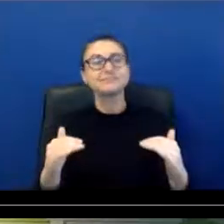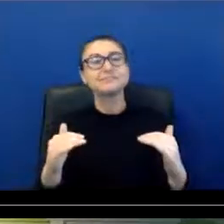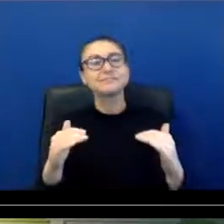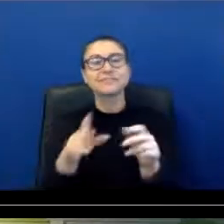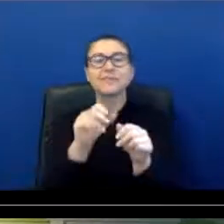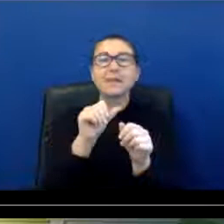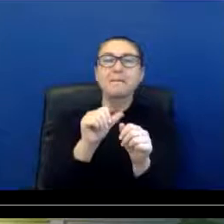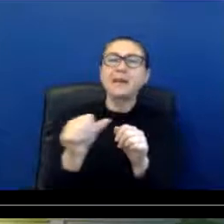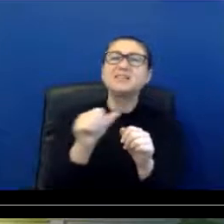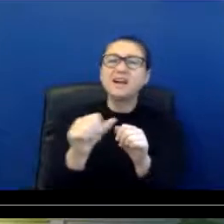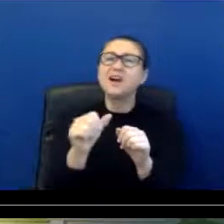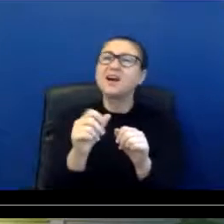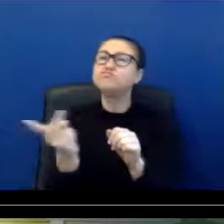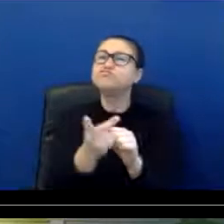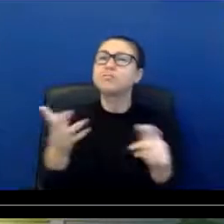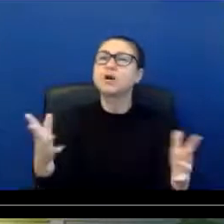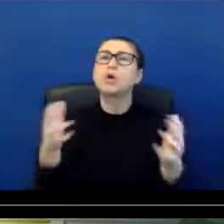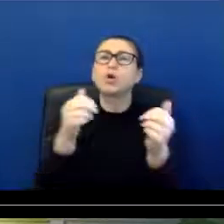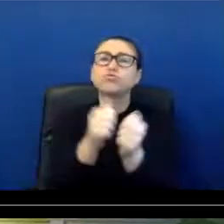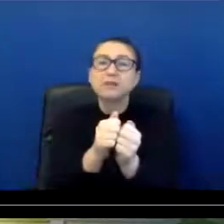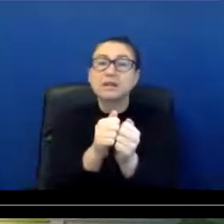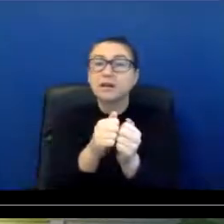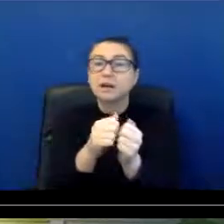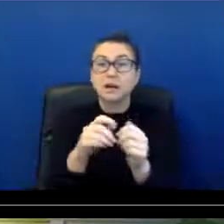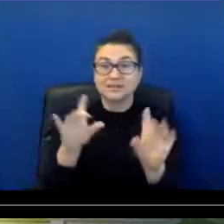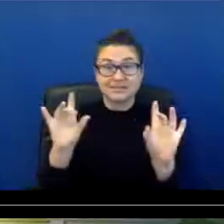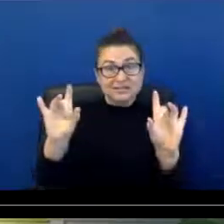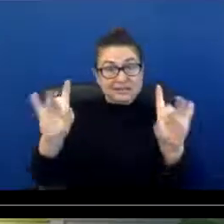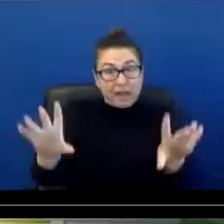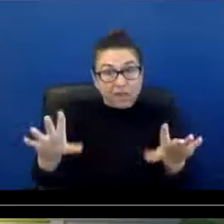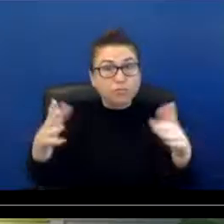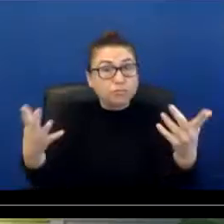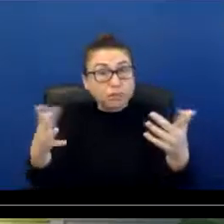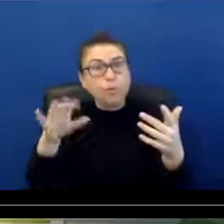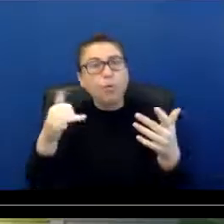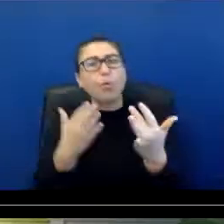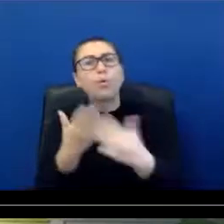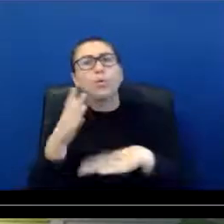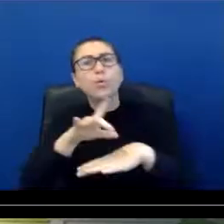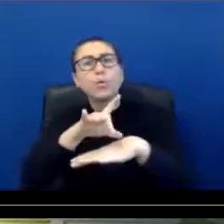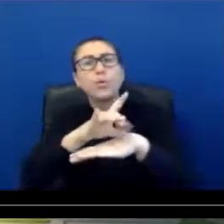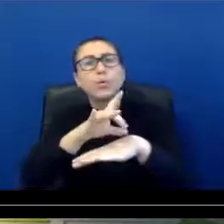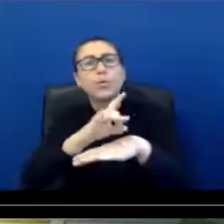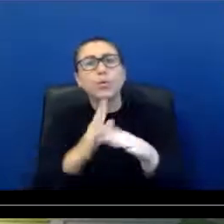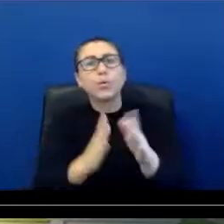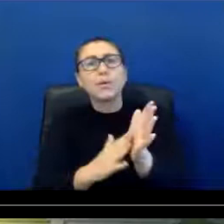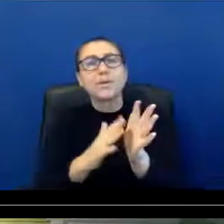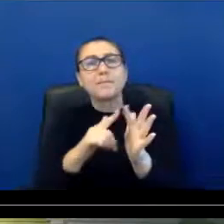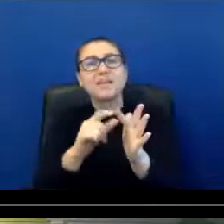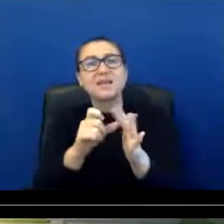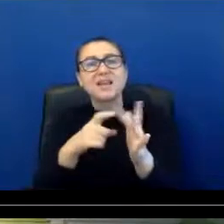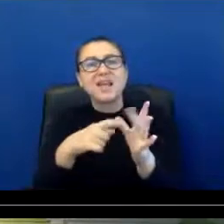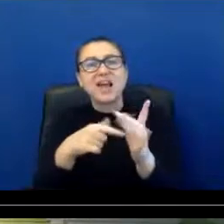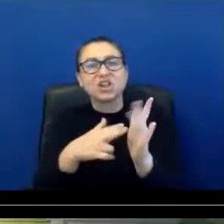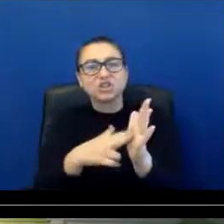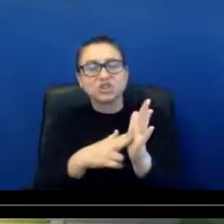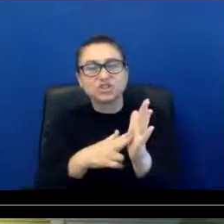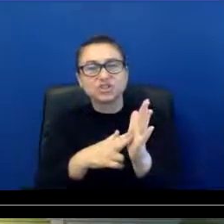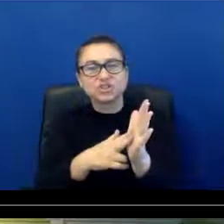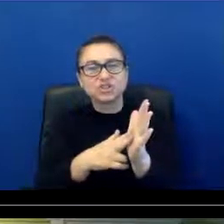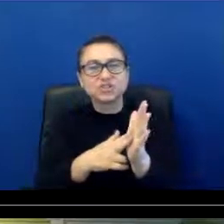either directly or through mediation, as we just talked about. So, Lynn, we've got